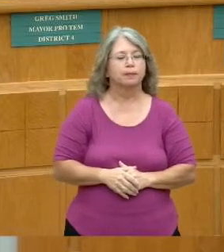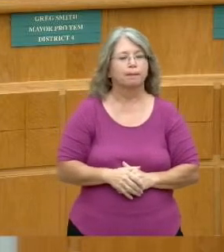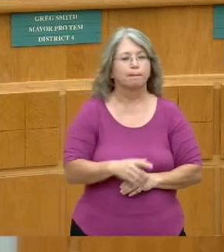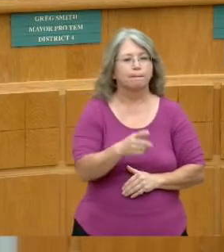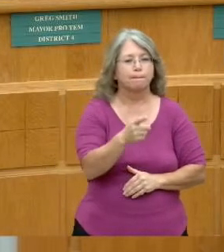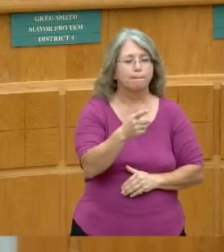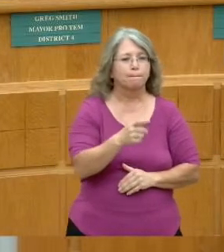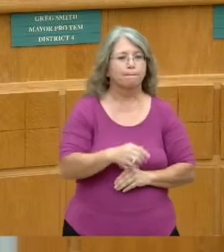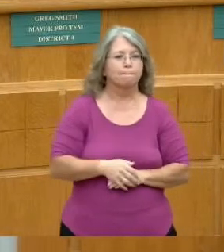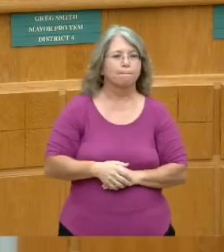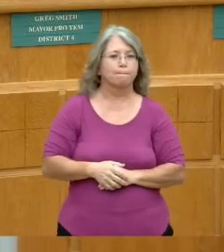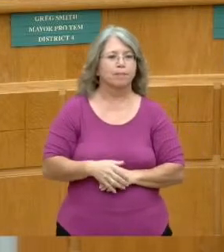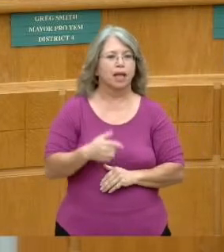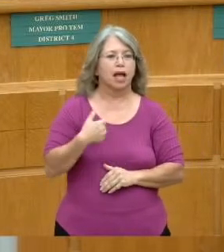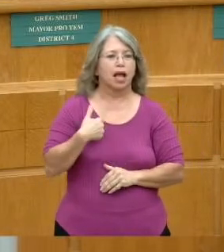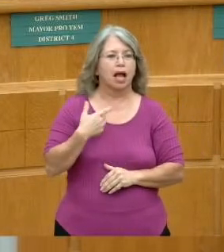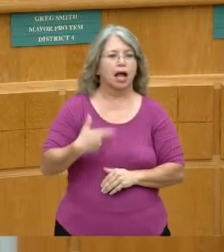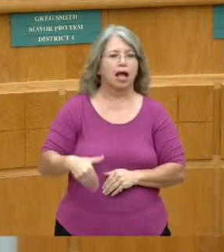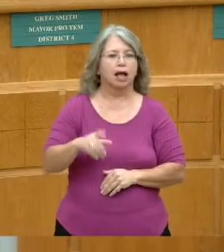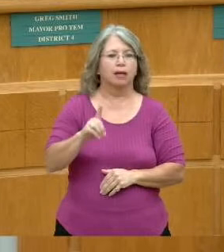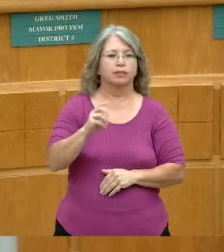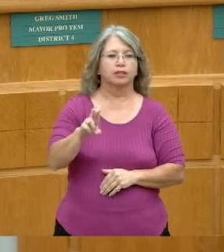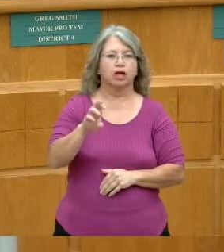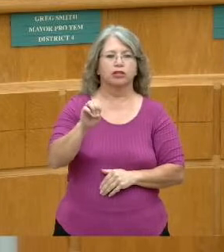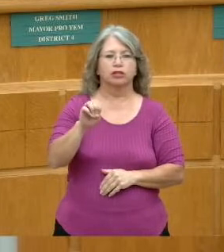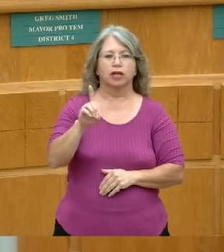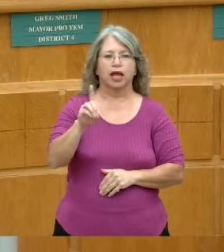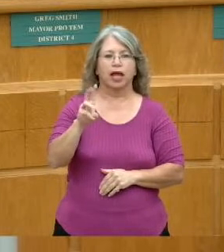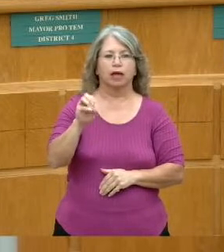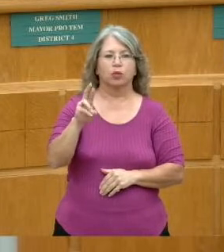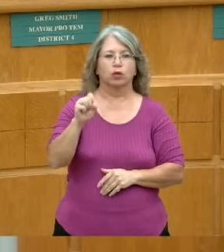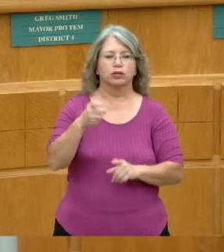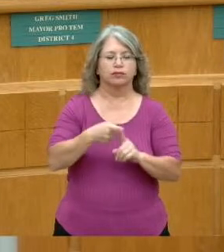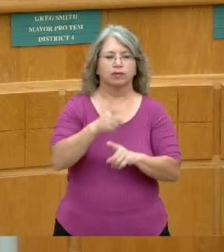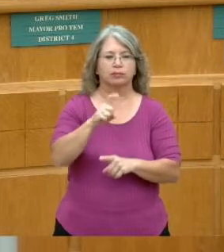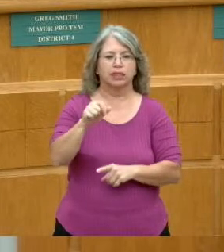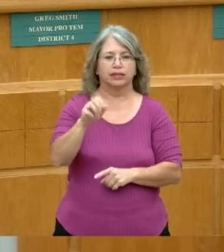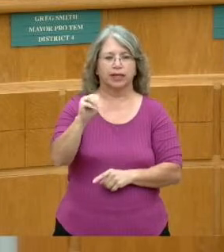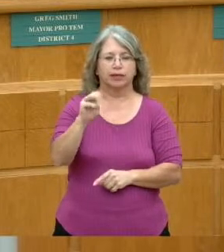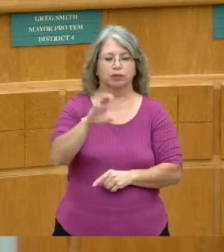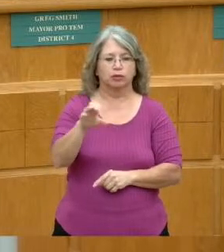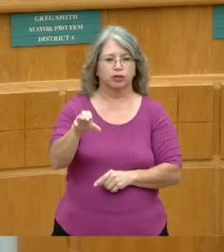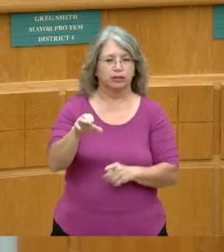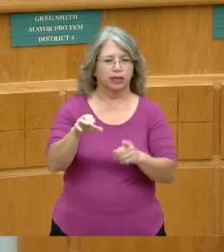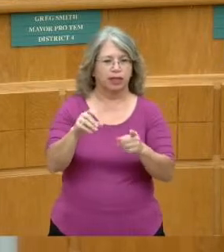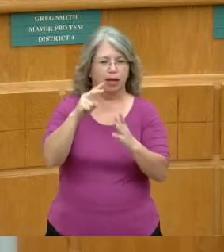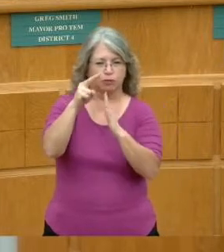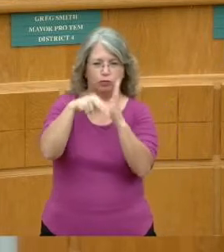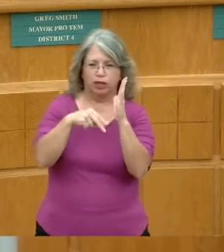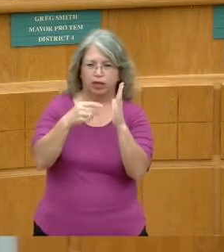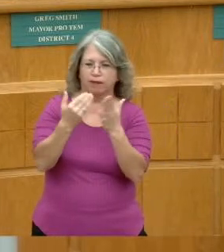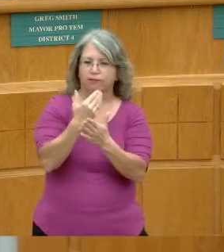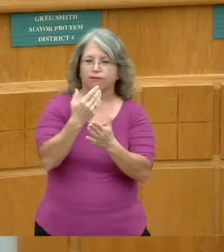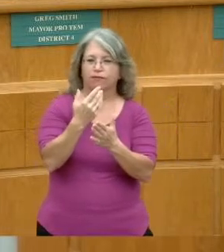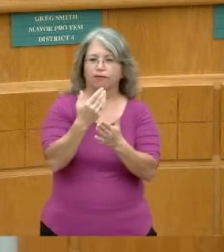Dr. Bird, I'm Dr. Edwards from Texas A&M Corpus Christi. And we have a few questions from